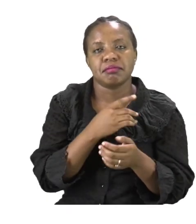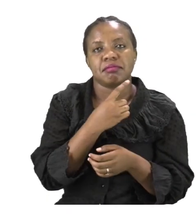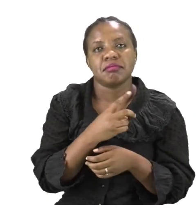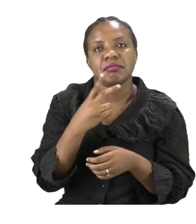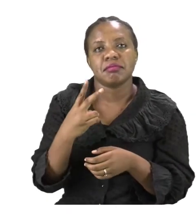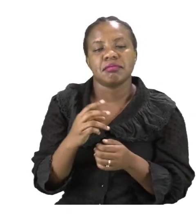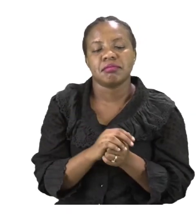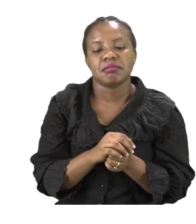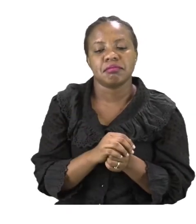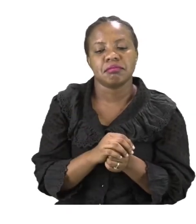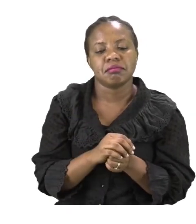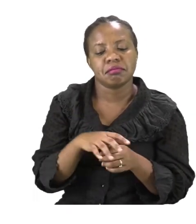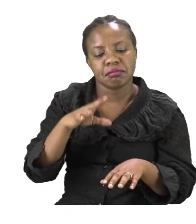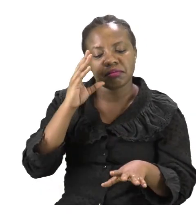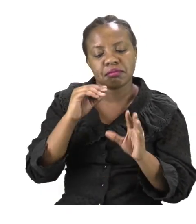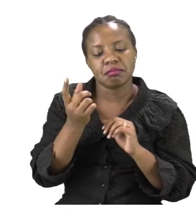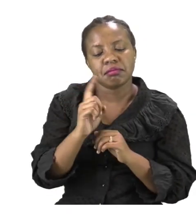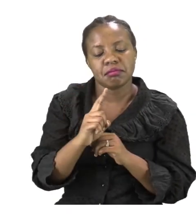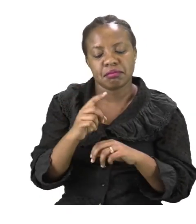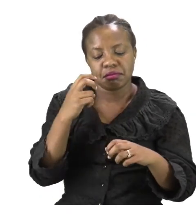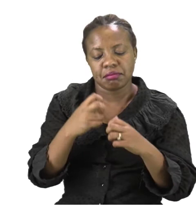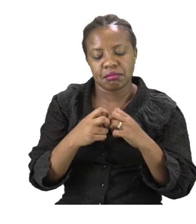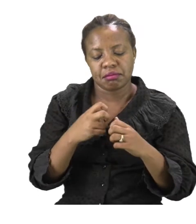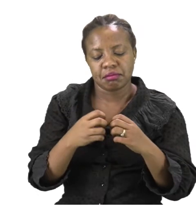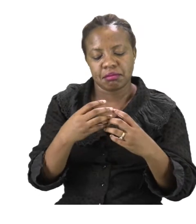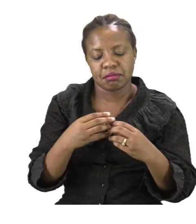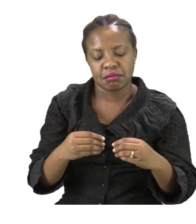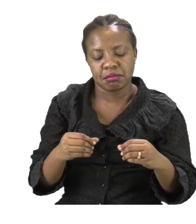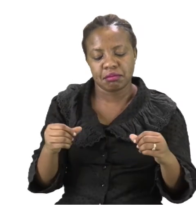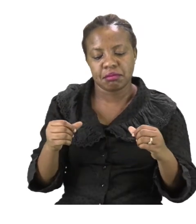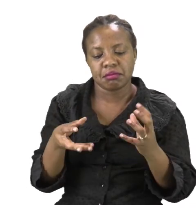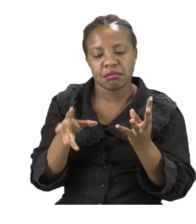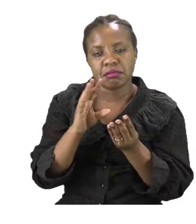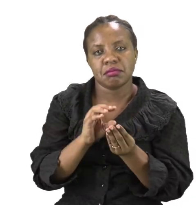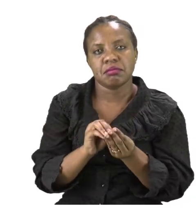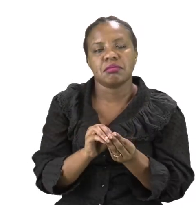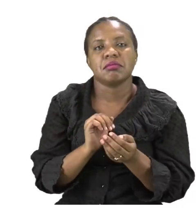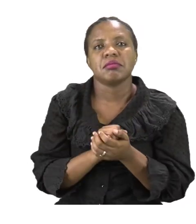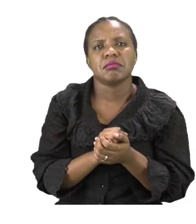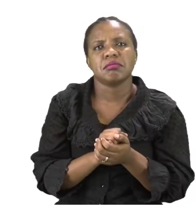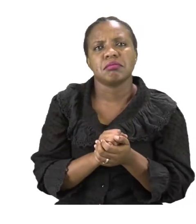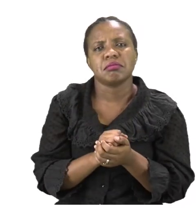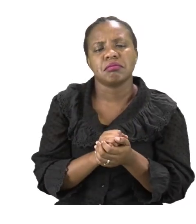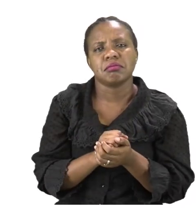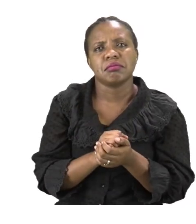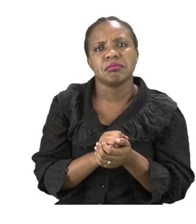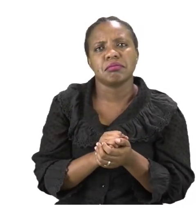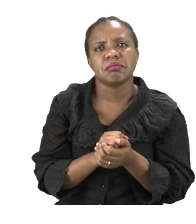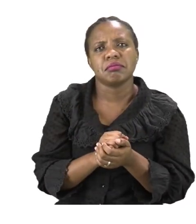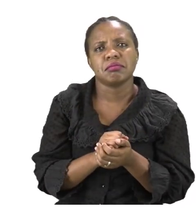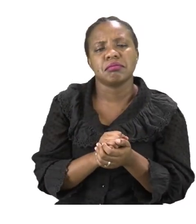doing problem-solving sums. Now, problem-solving sums are very fun to do, boys and girls,